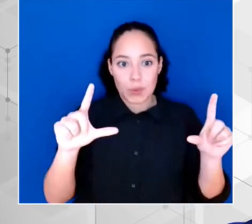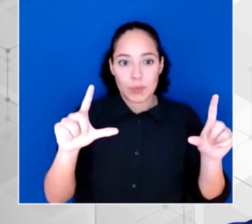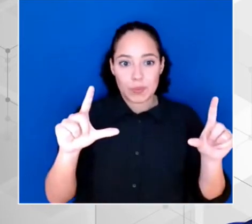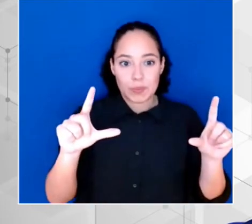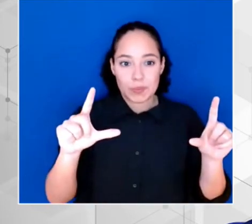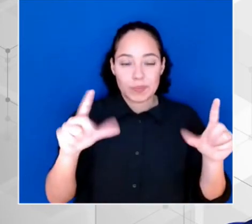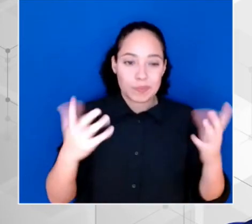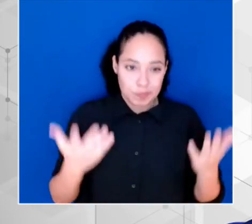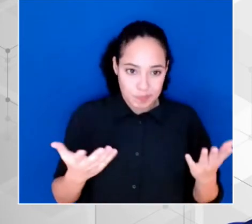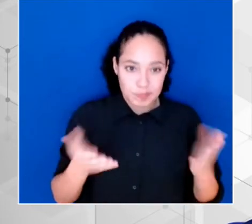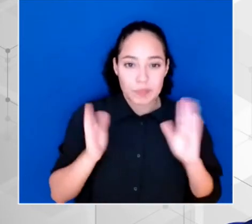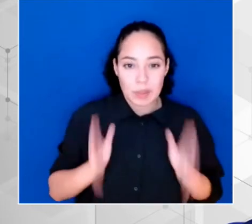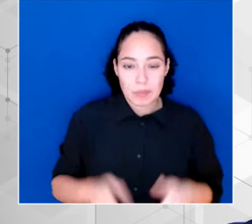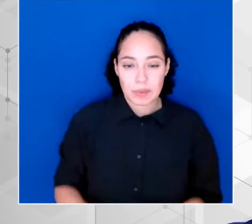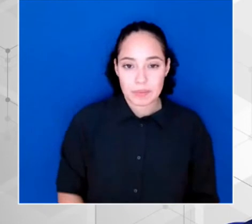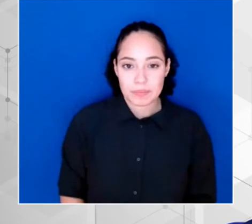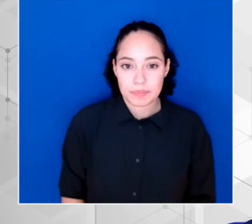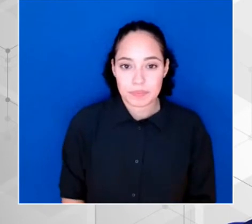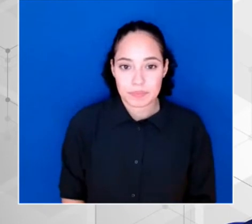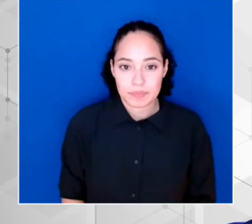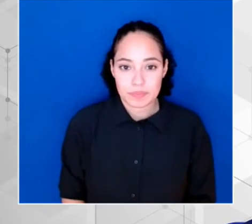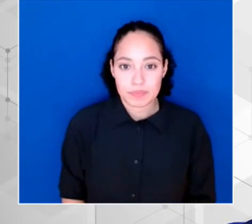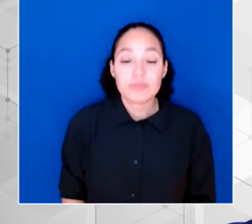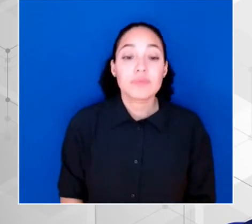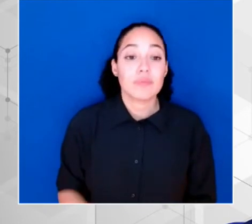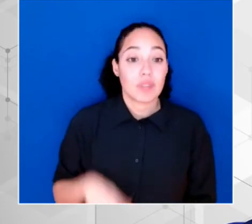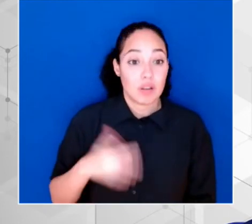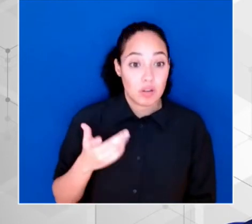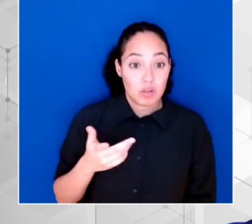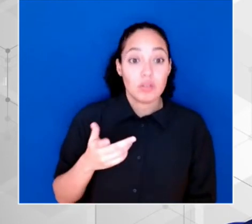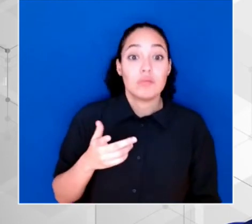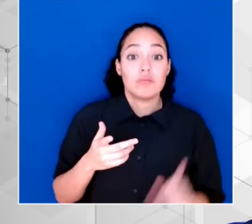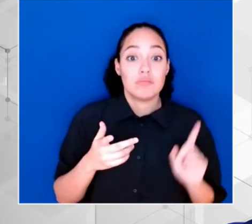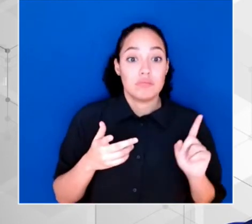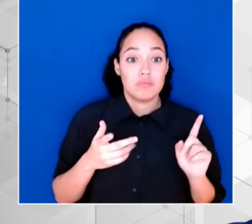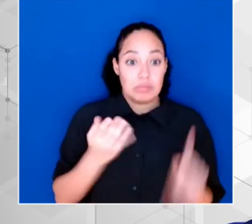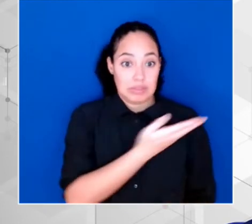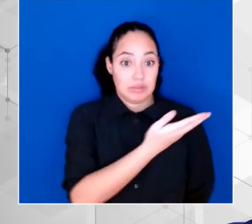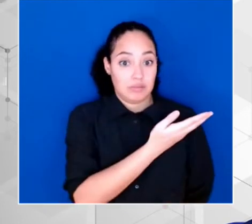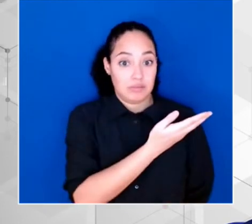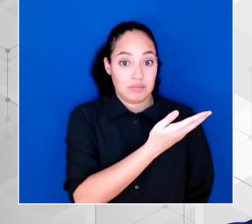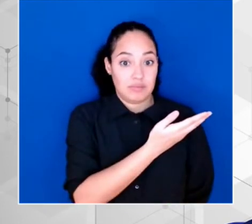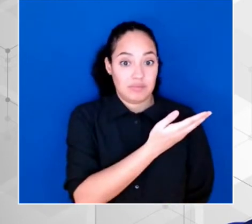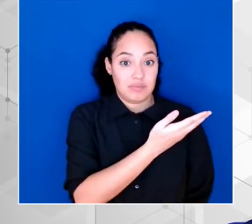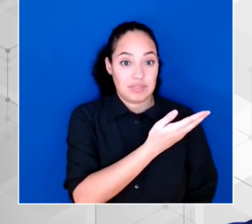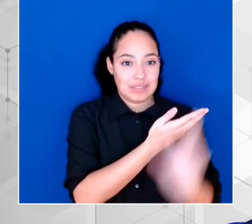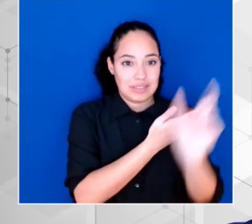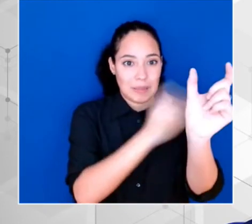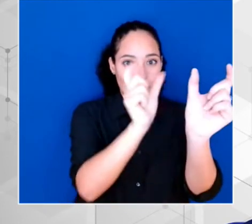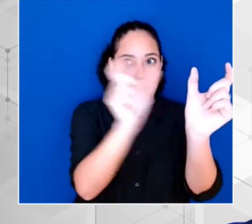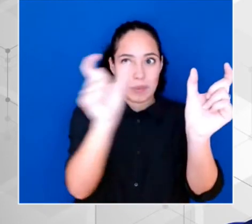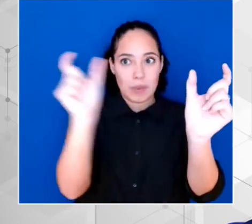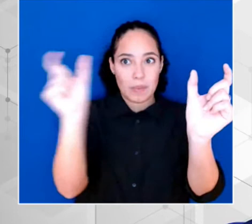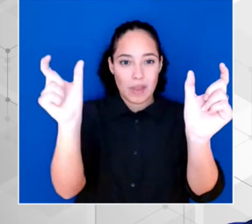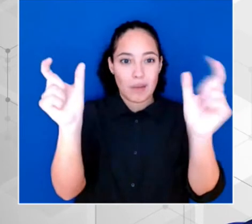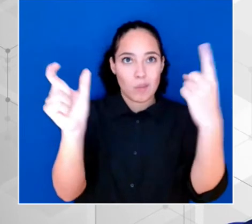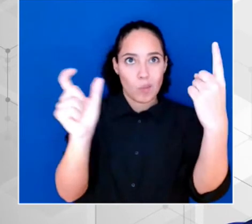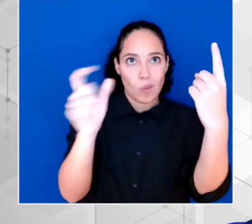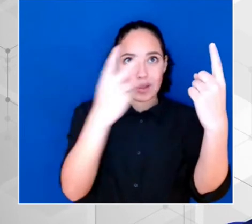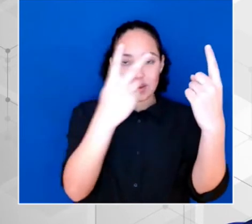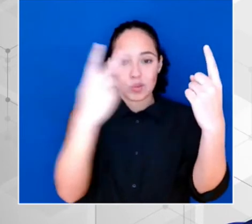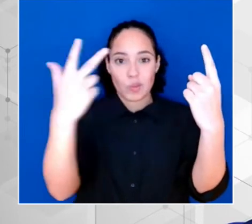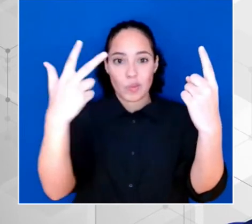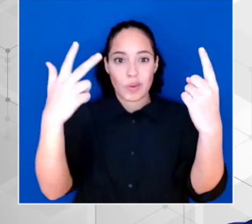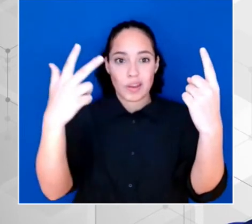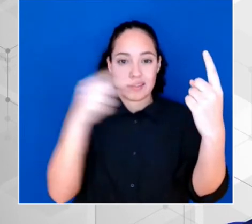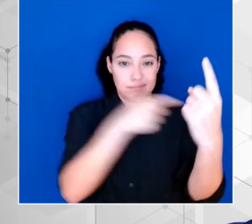on what is the order of the tabbing navigation of your website. So you can really use